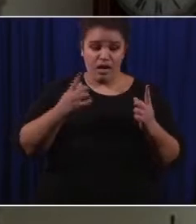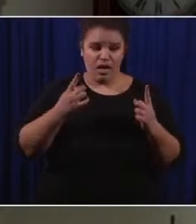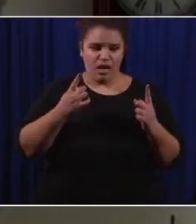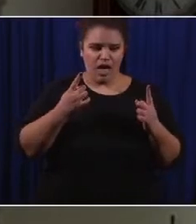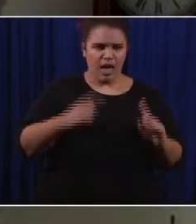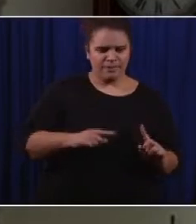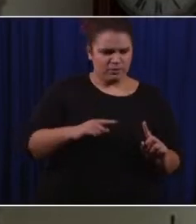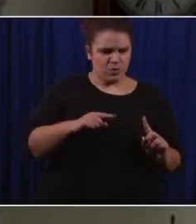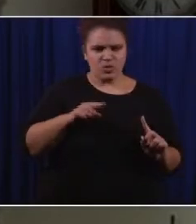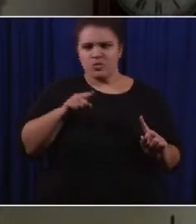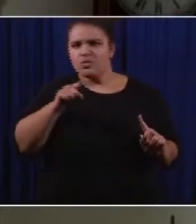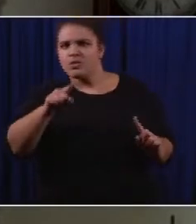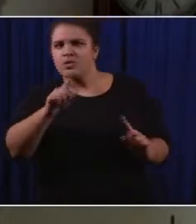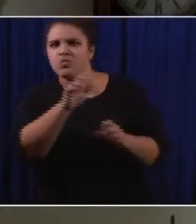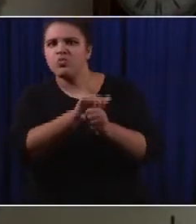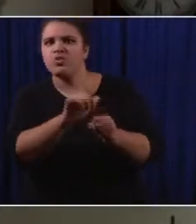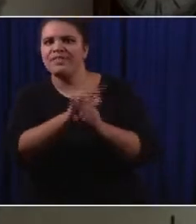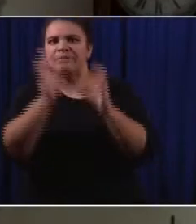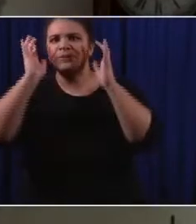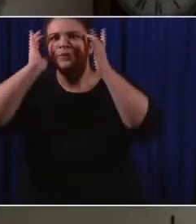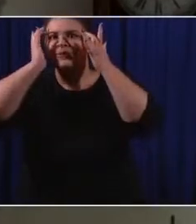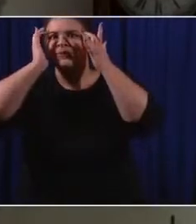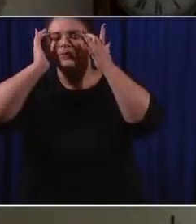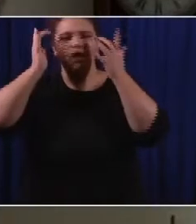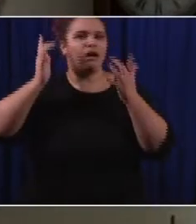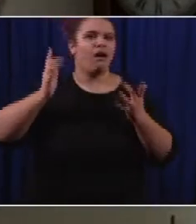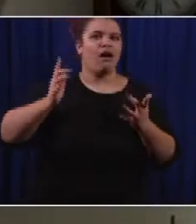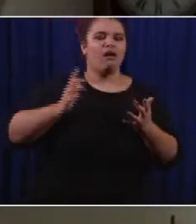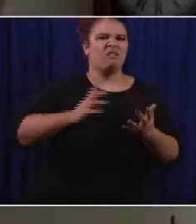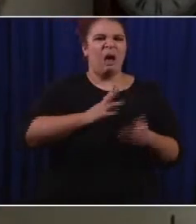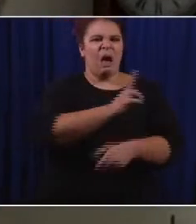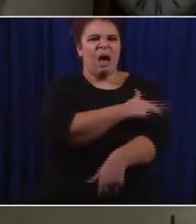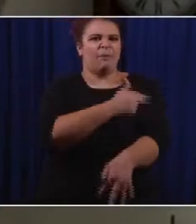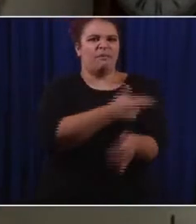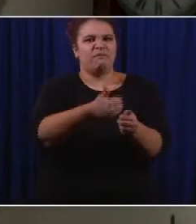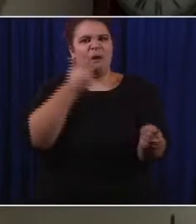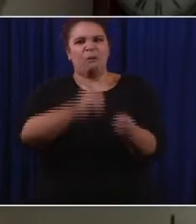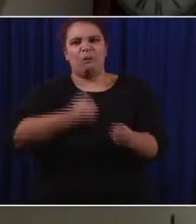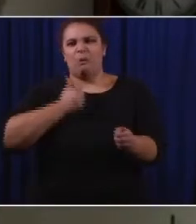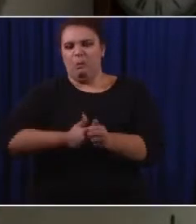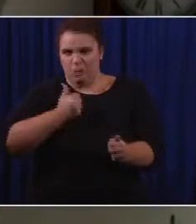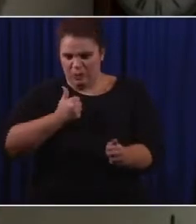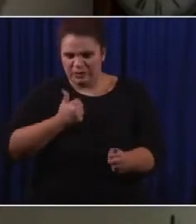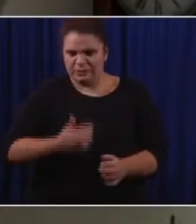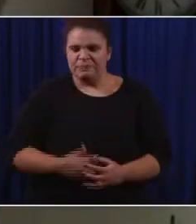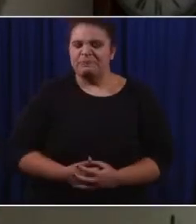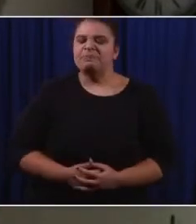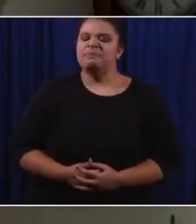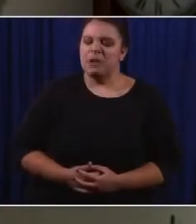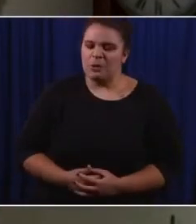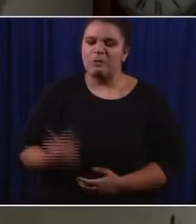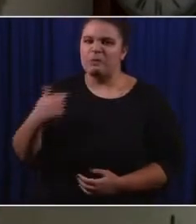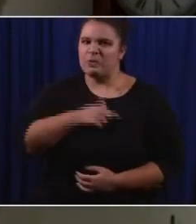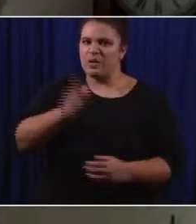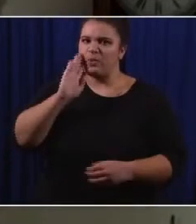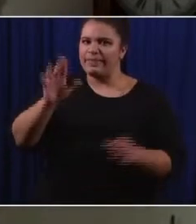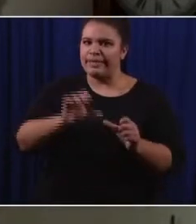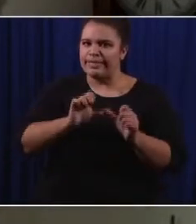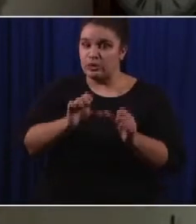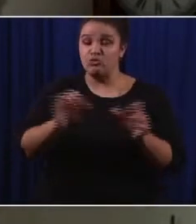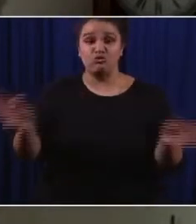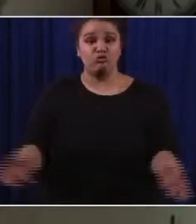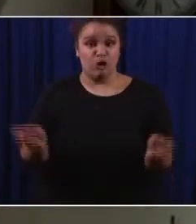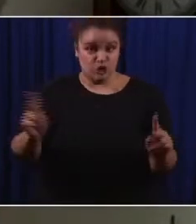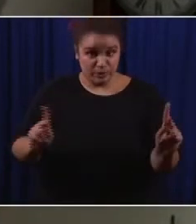at advertising about this, messaging about this. I will continue to say that, go to